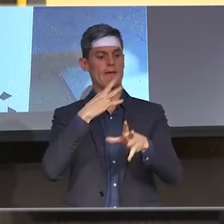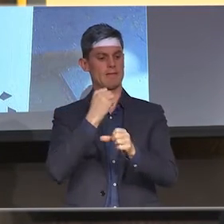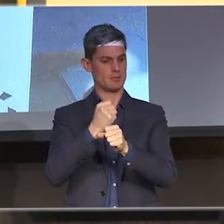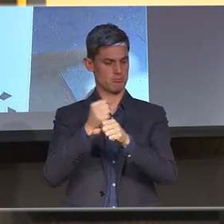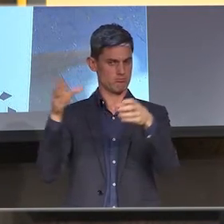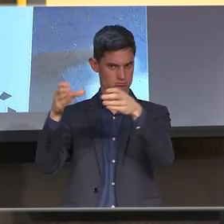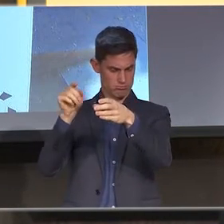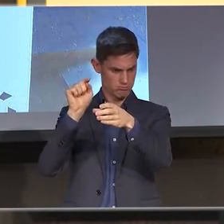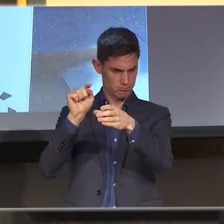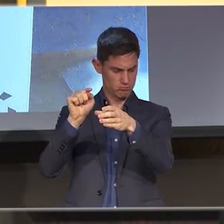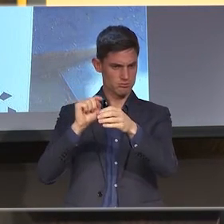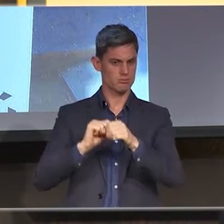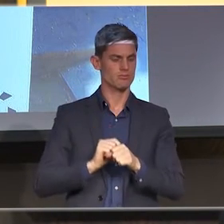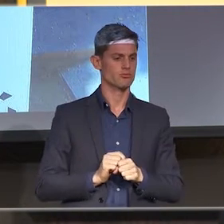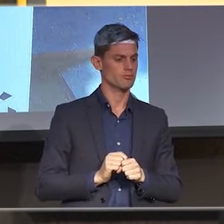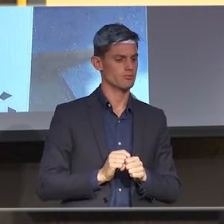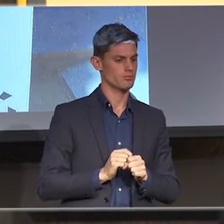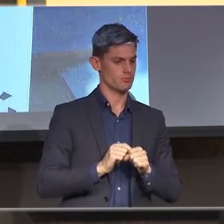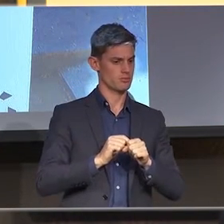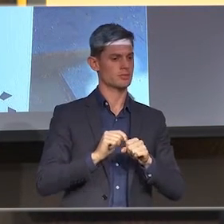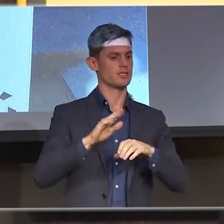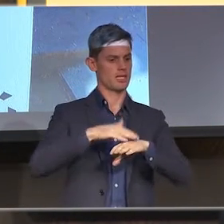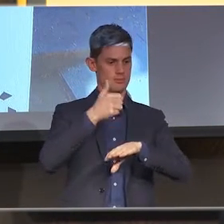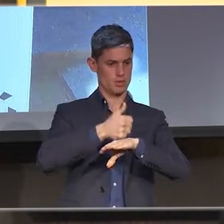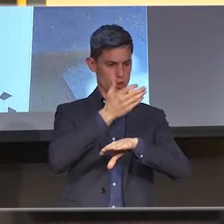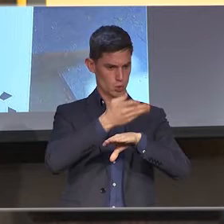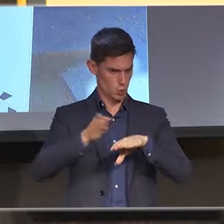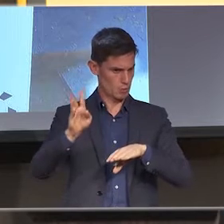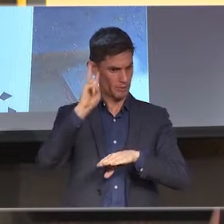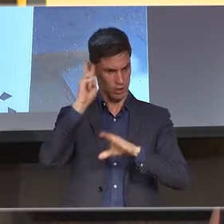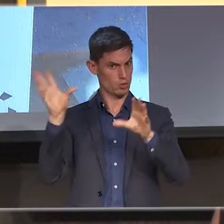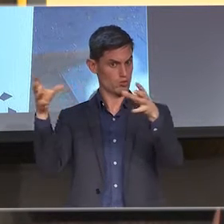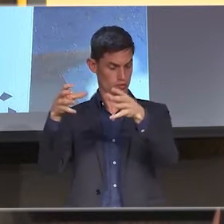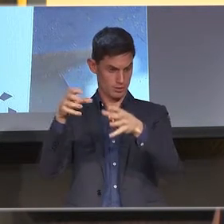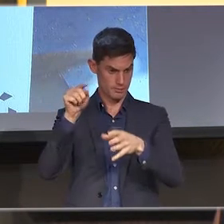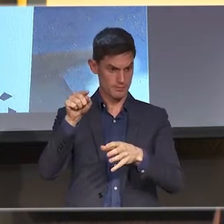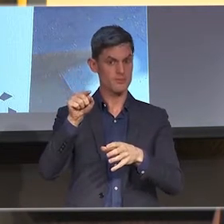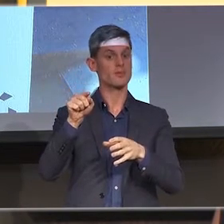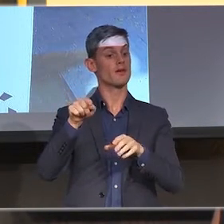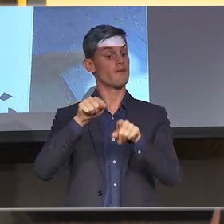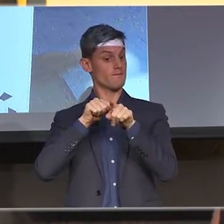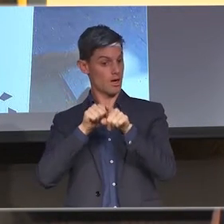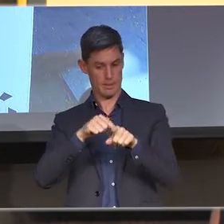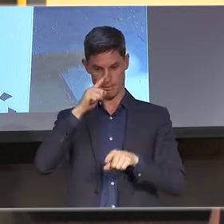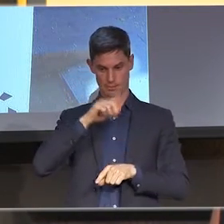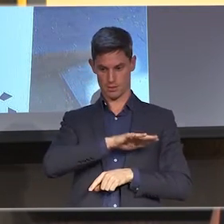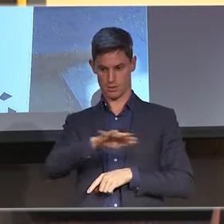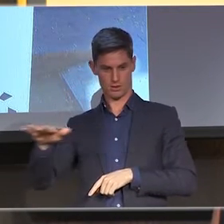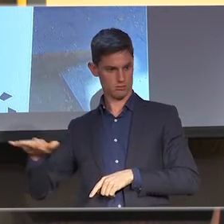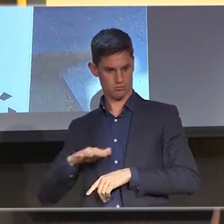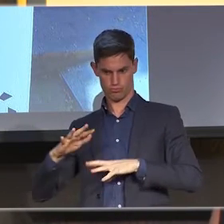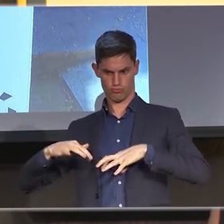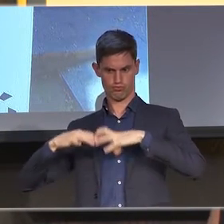Comú, where common a reference to the Old English Commons movement together, was built on a citizens' platform